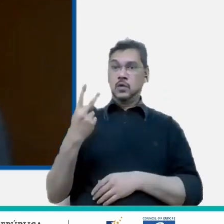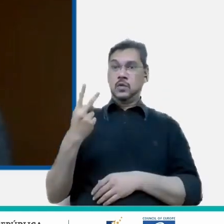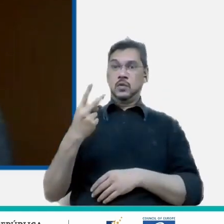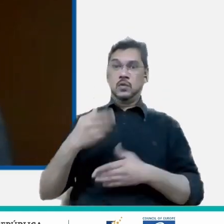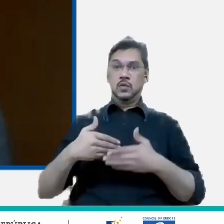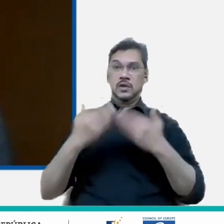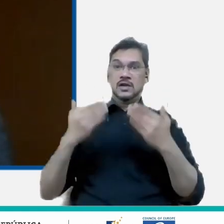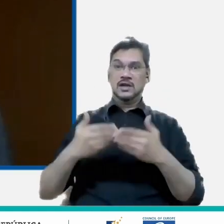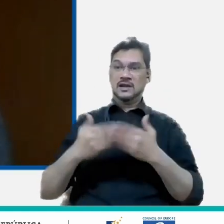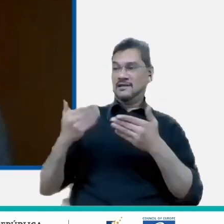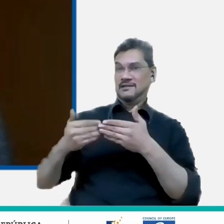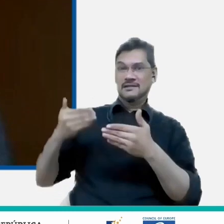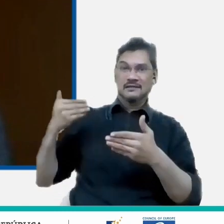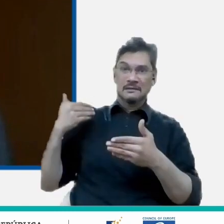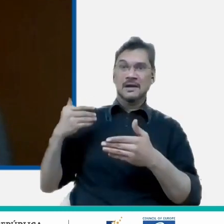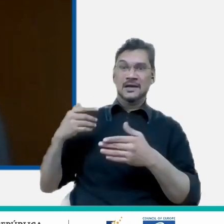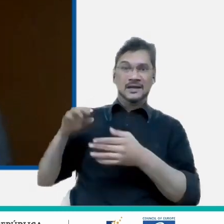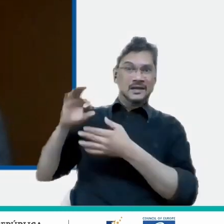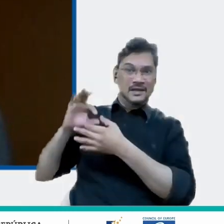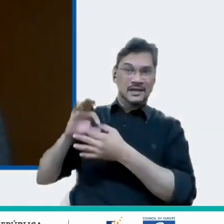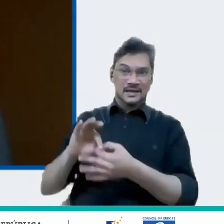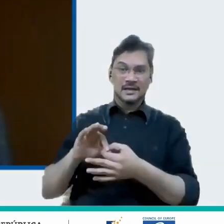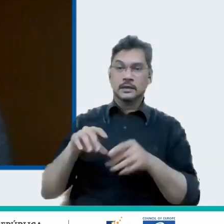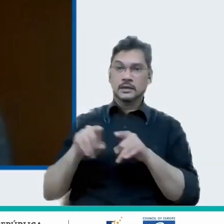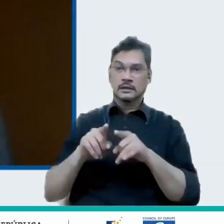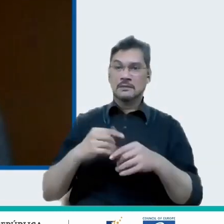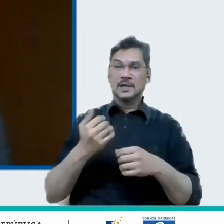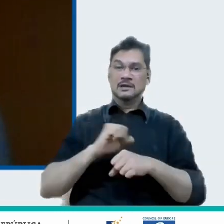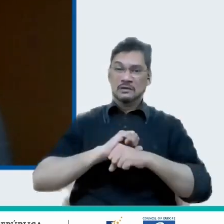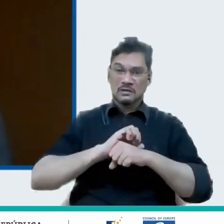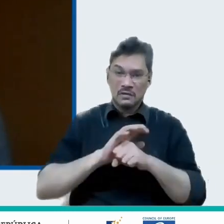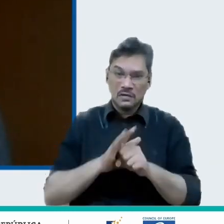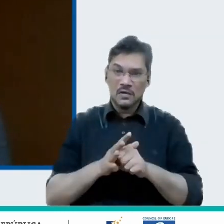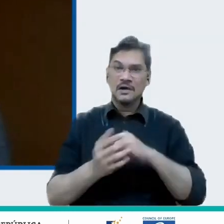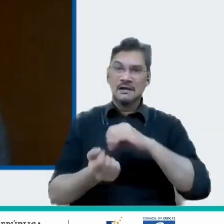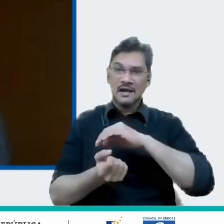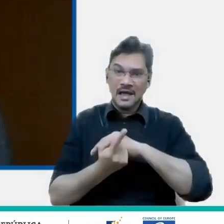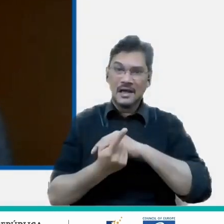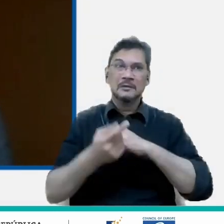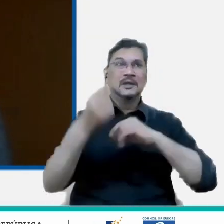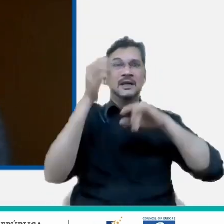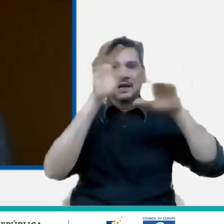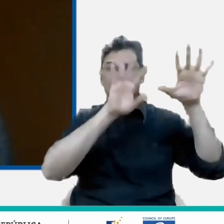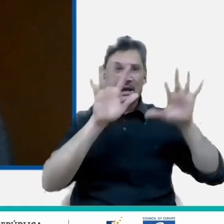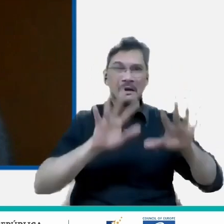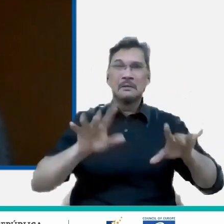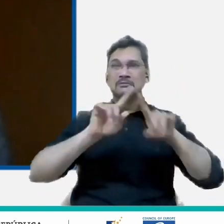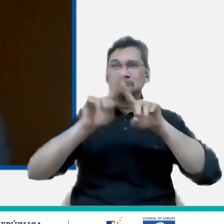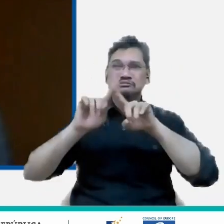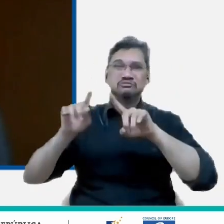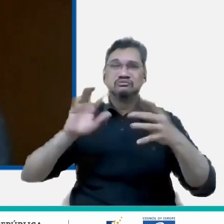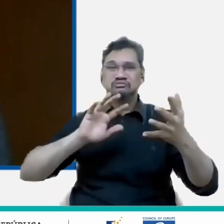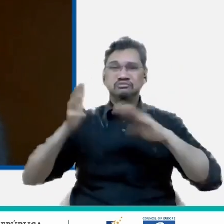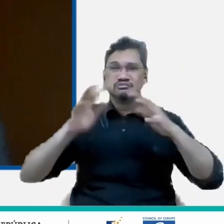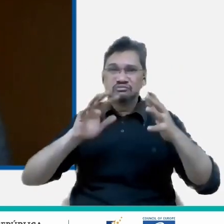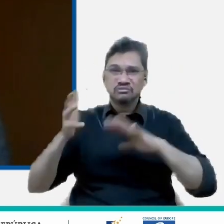with COVID-19 and the climate emergency, both calling for all of our efforts and determination if we want to avoid the increase of